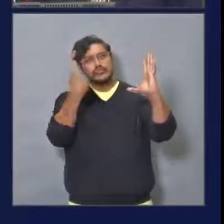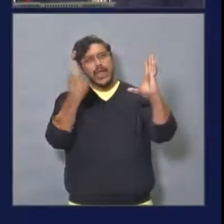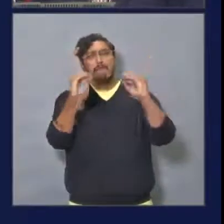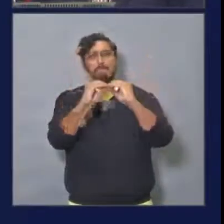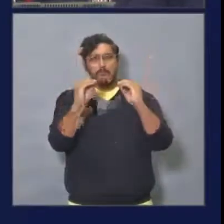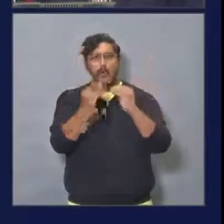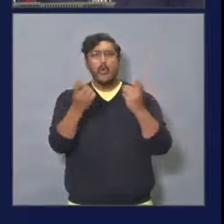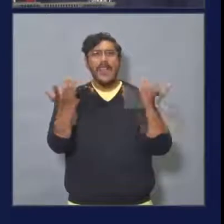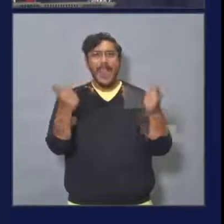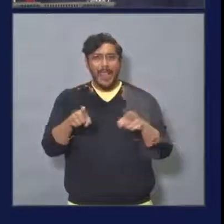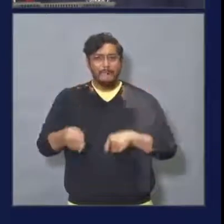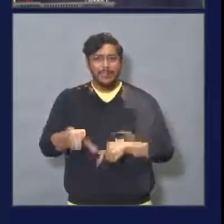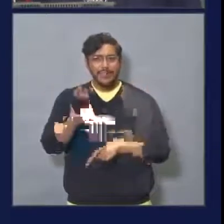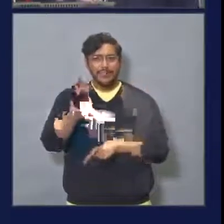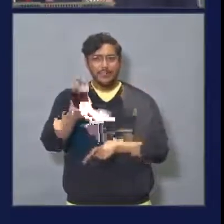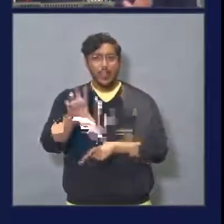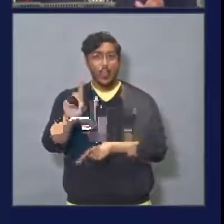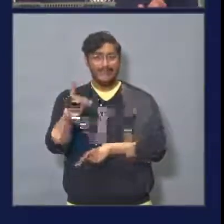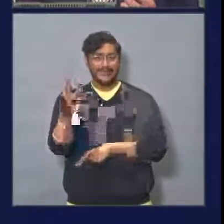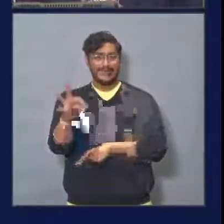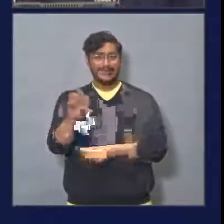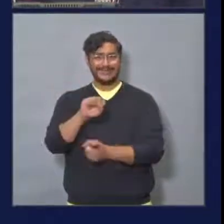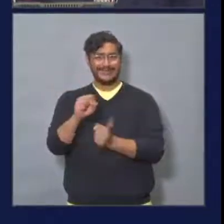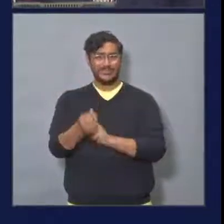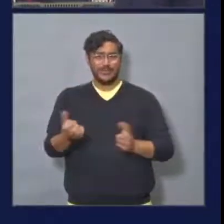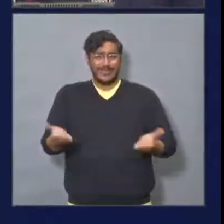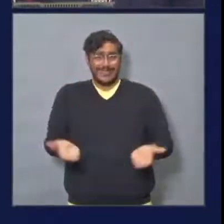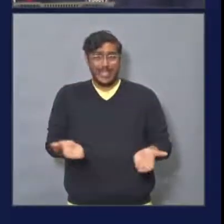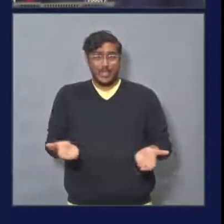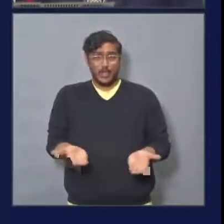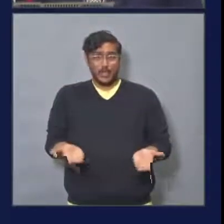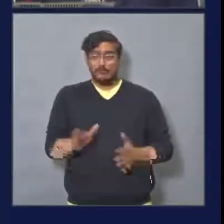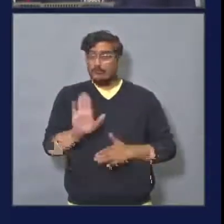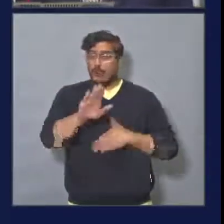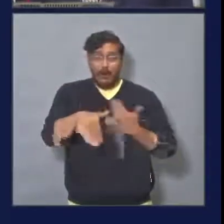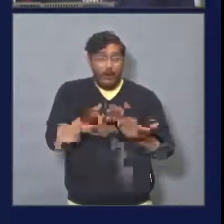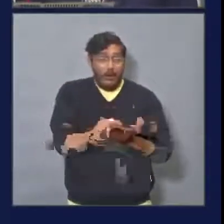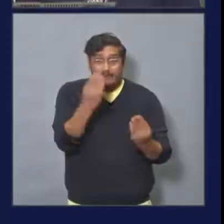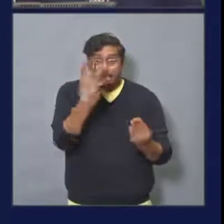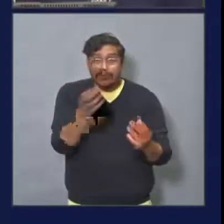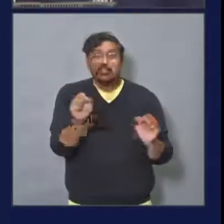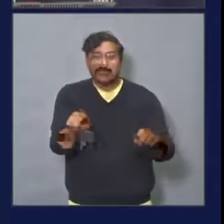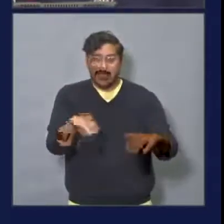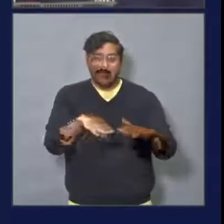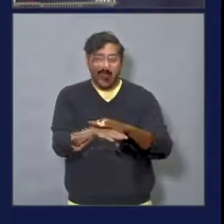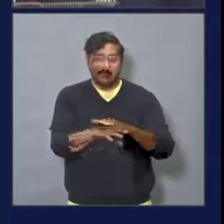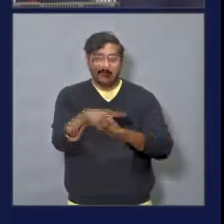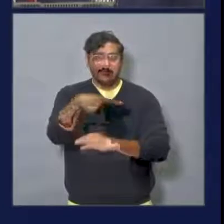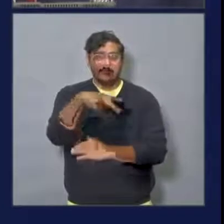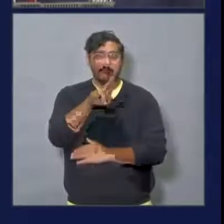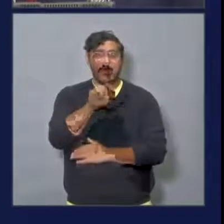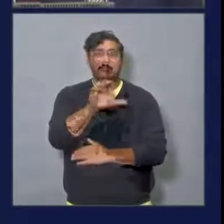COVID-19 conditions here in the county. And as with all of our information, you can access it at